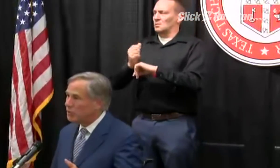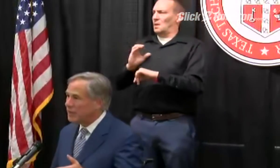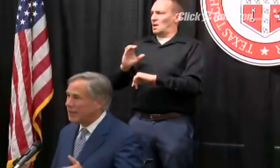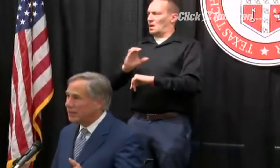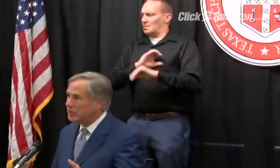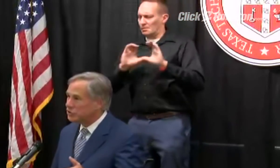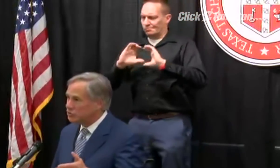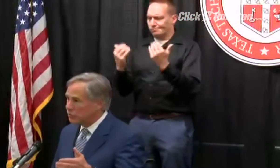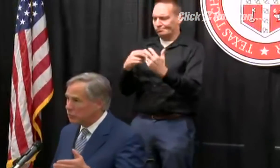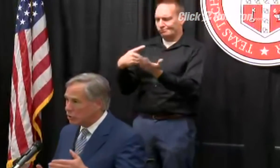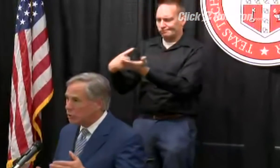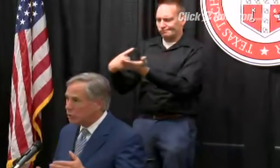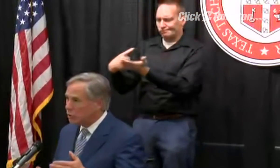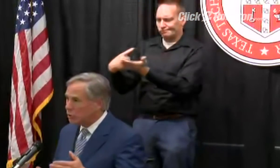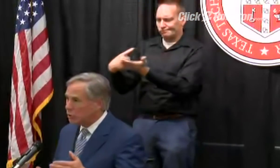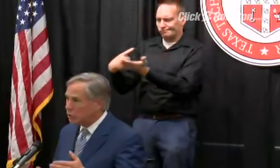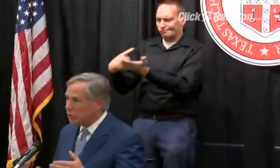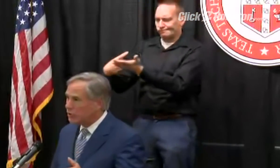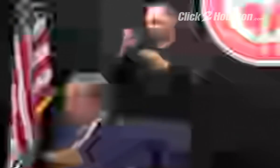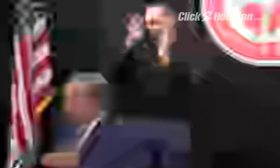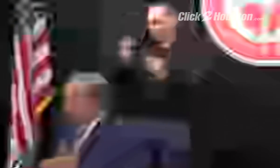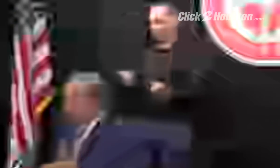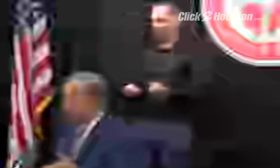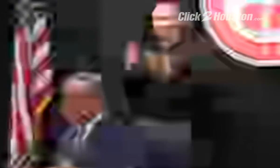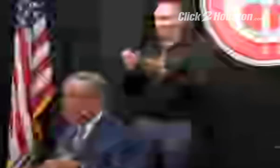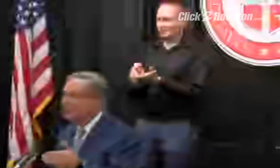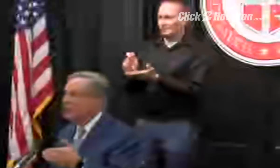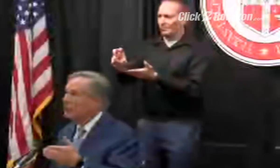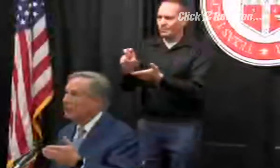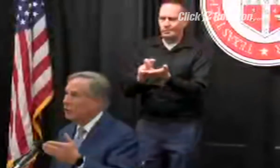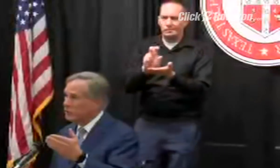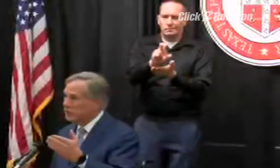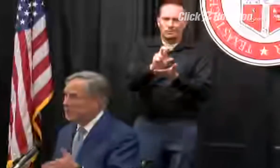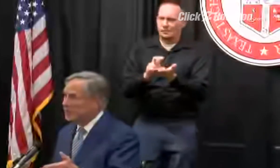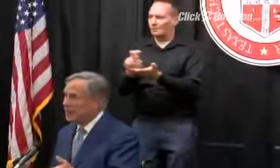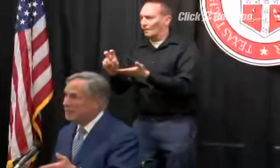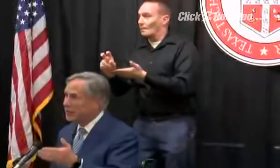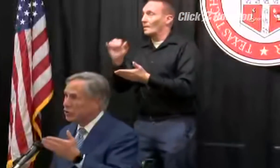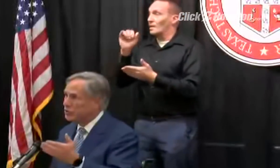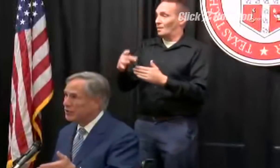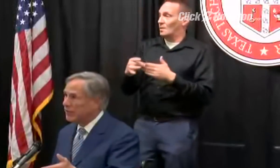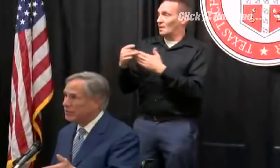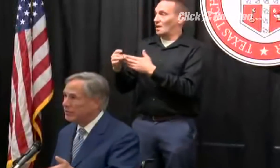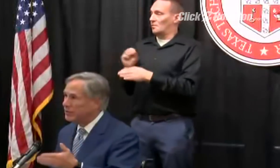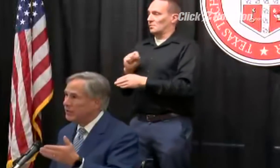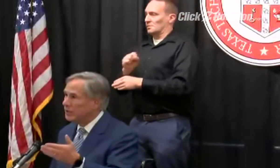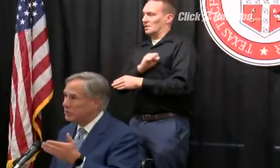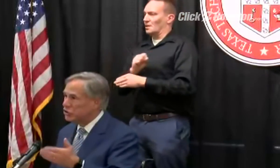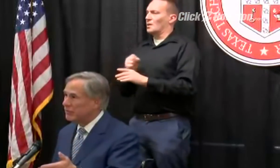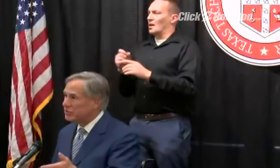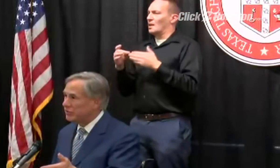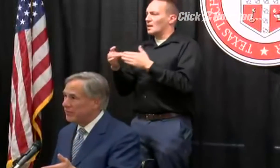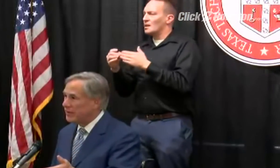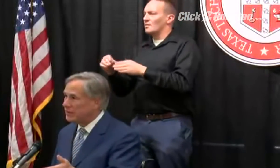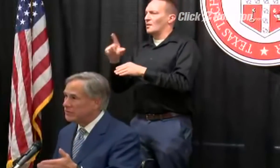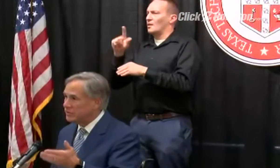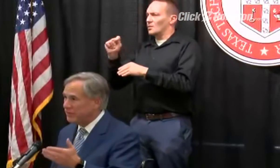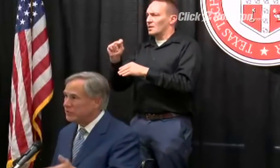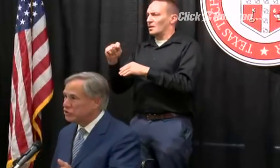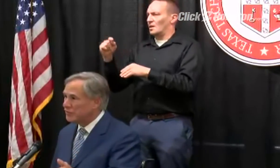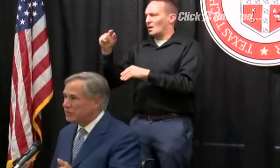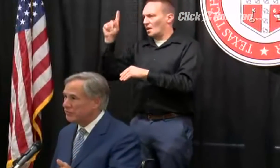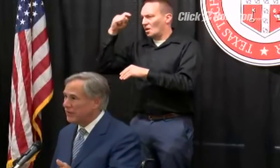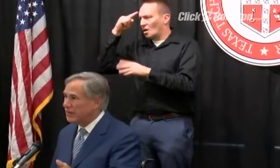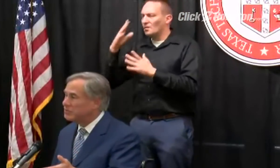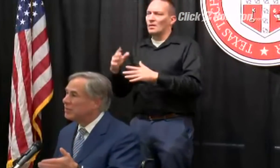determine what the allocations were going to be. And those were committees led on the Senate side by the Lieutenant Governor, the Chair of Senate Finance, the